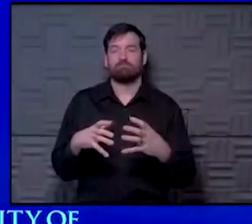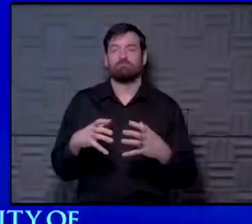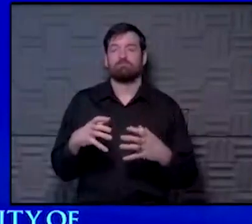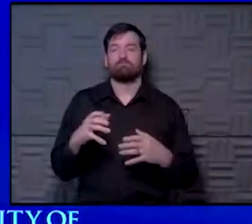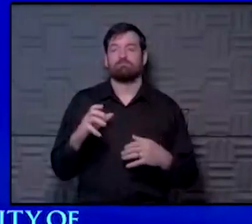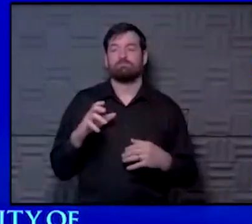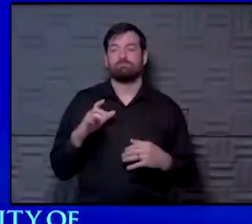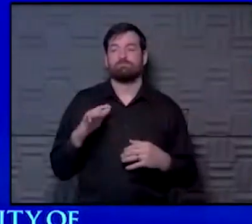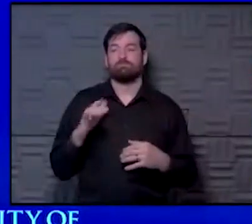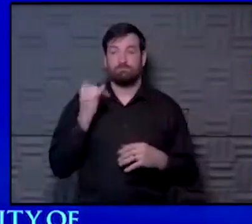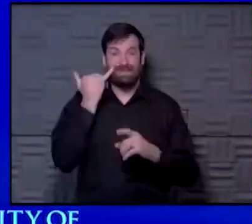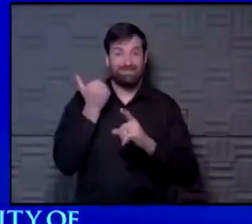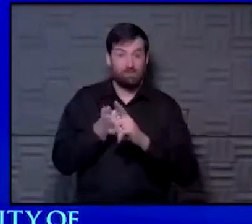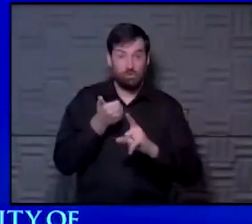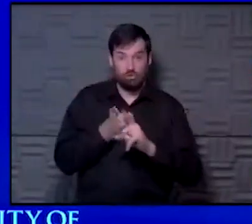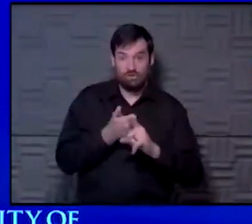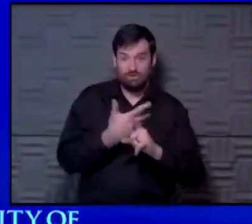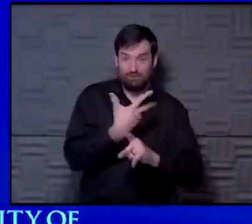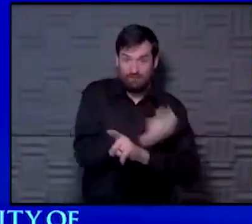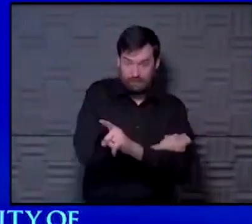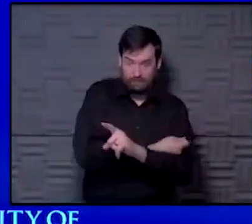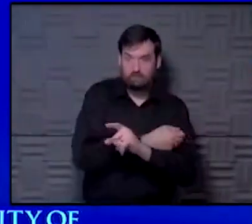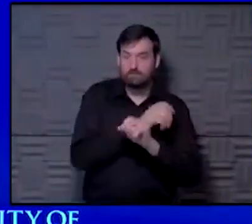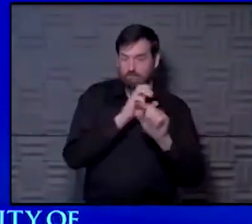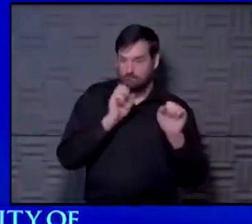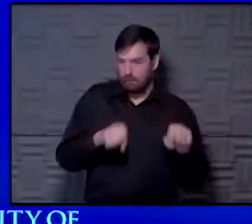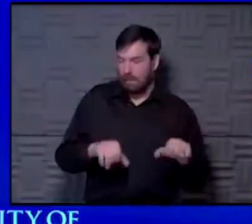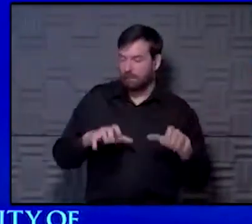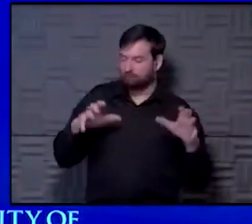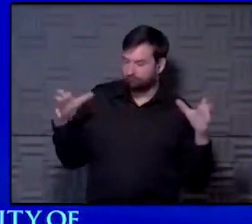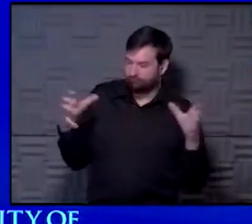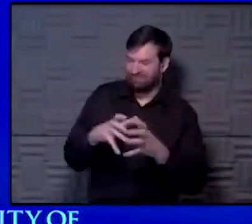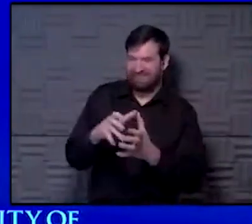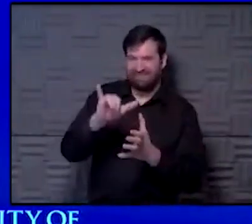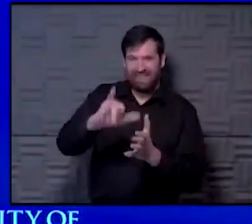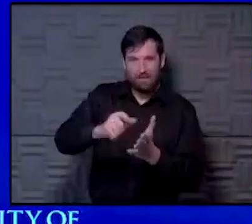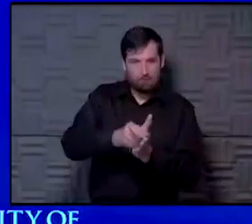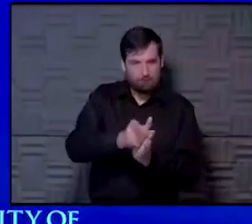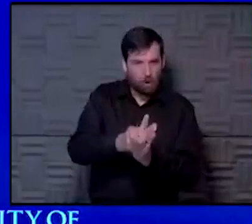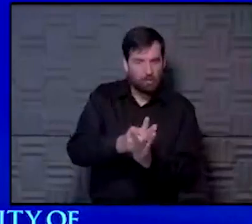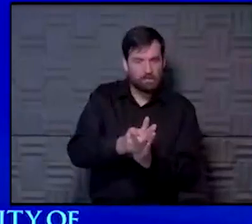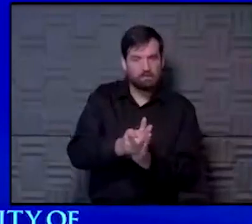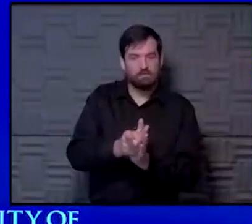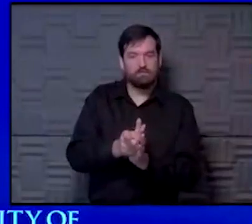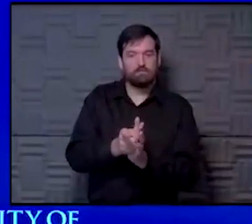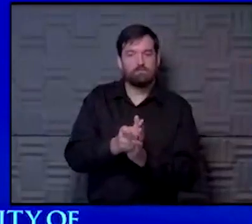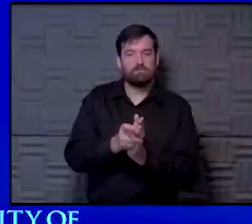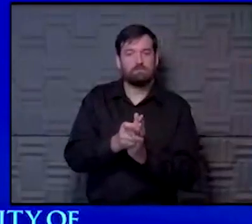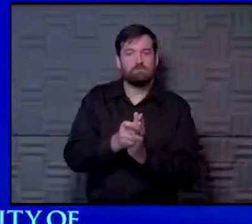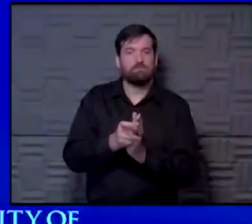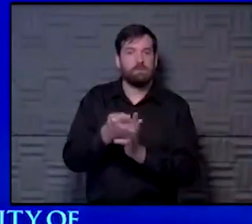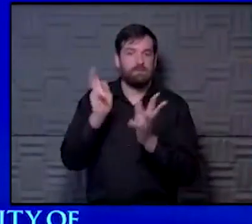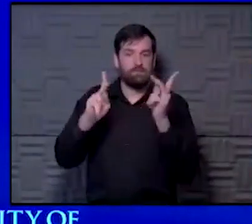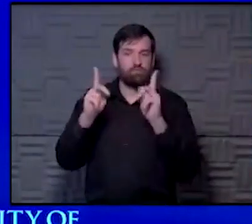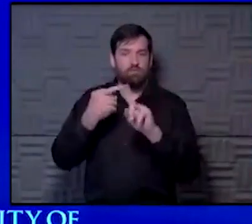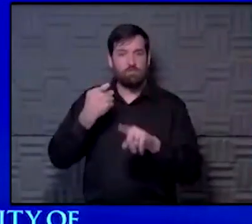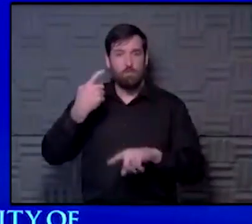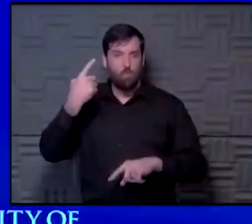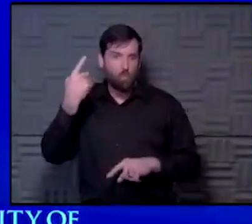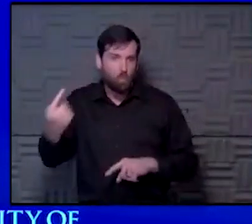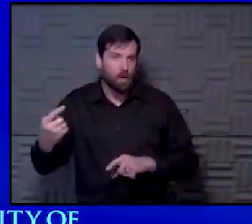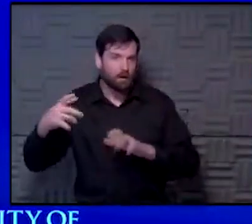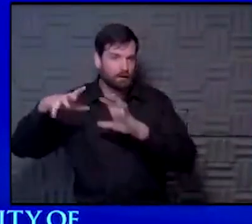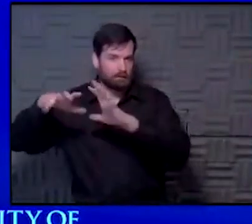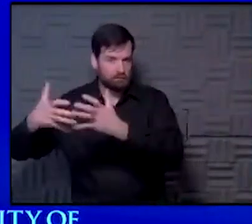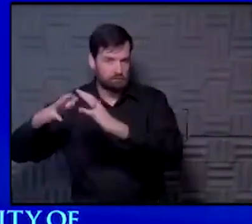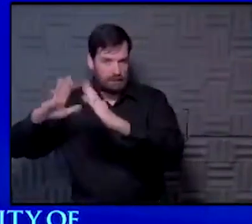if you are vaccinated, you can gather in that moment with people from one household who are